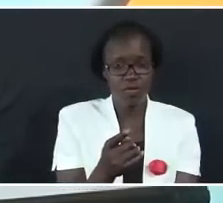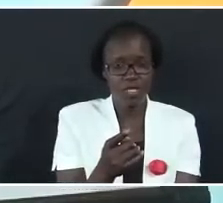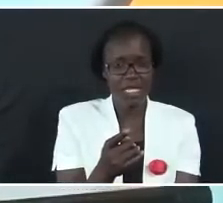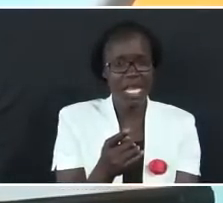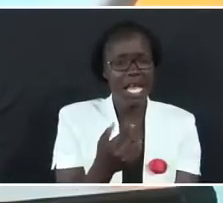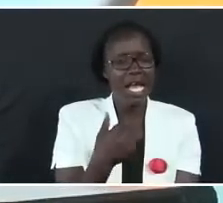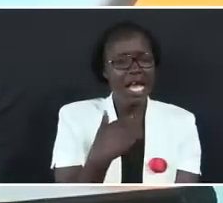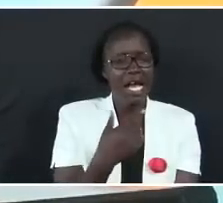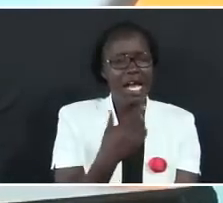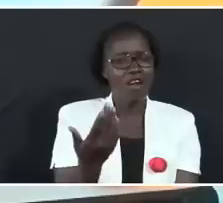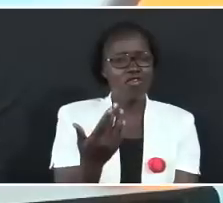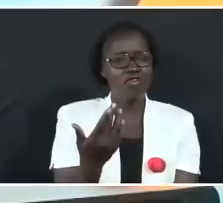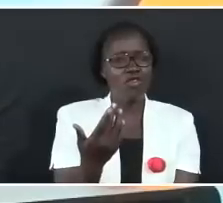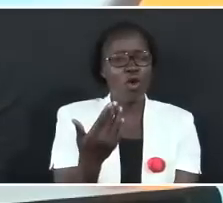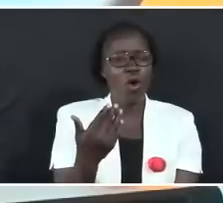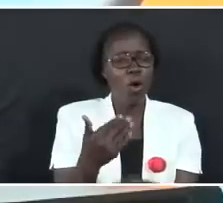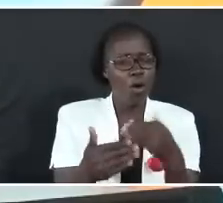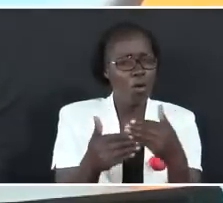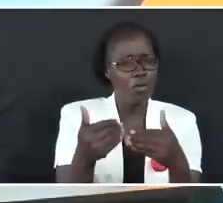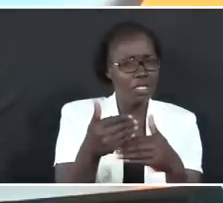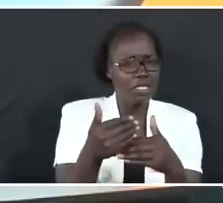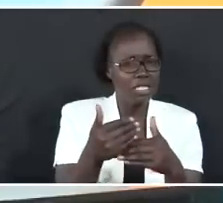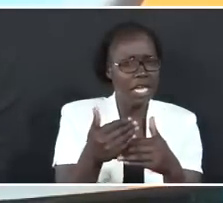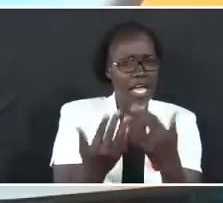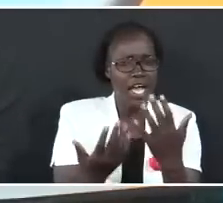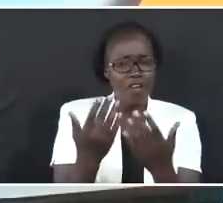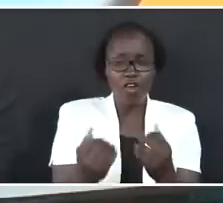Have you built fireproof character or not?